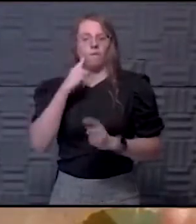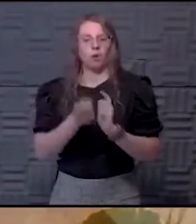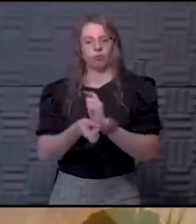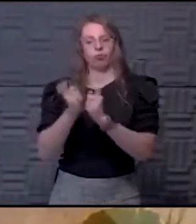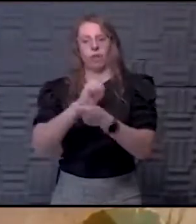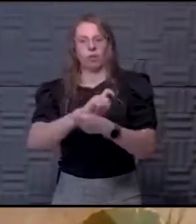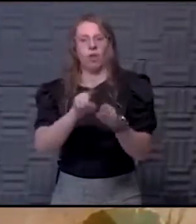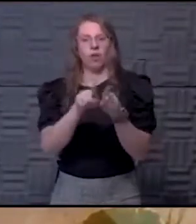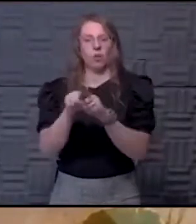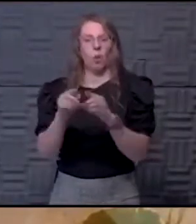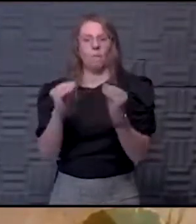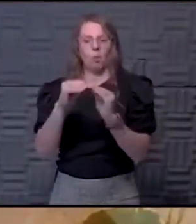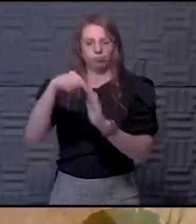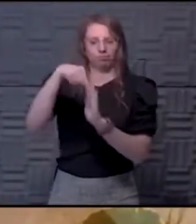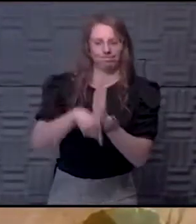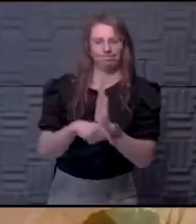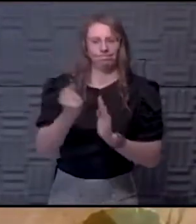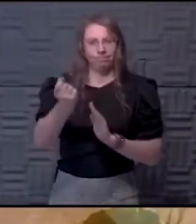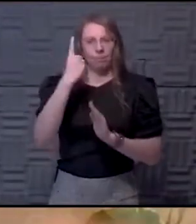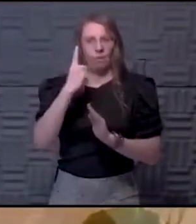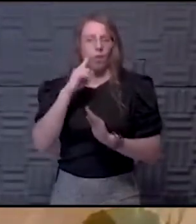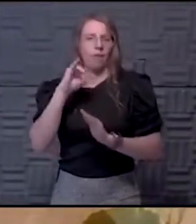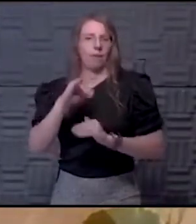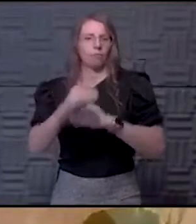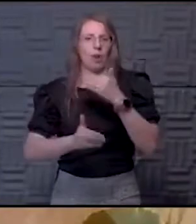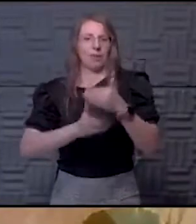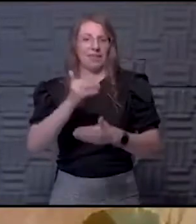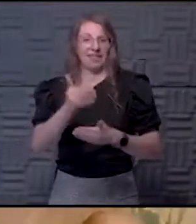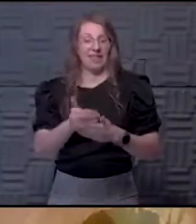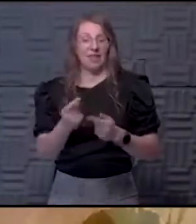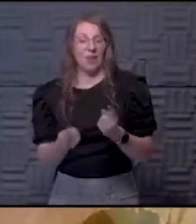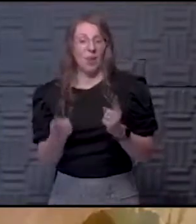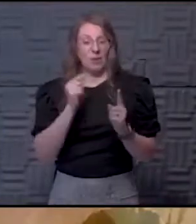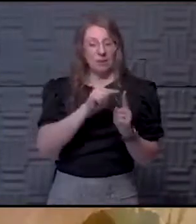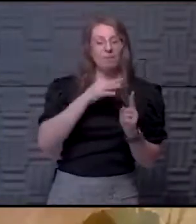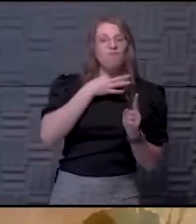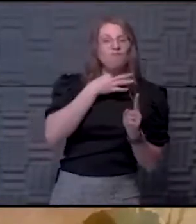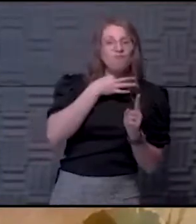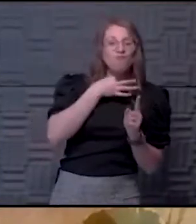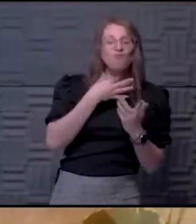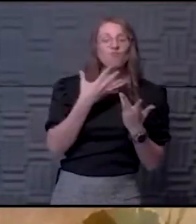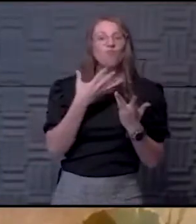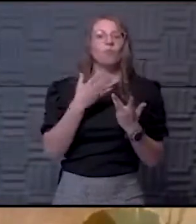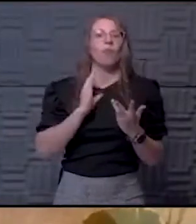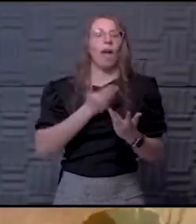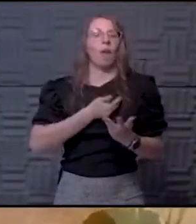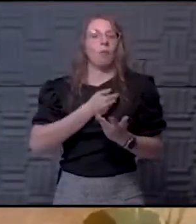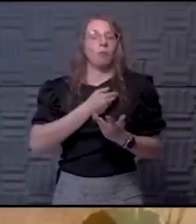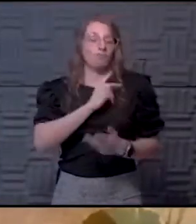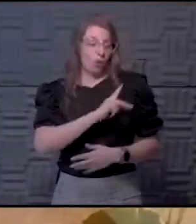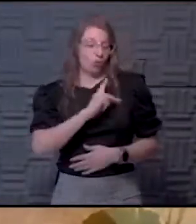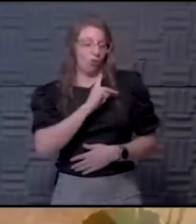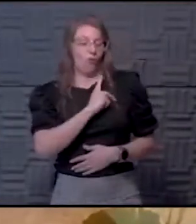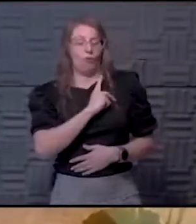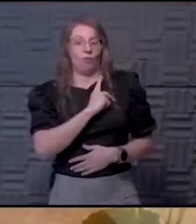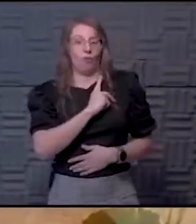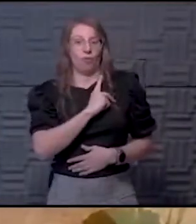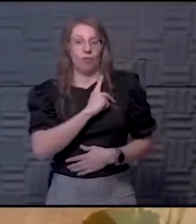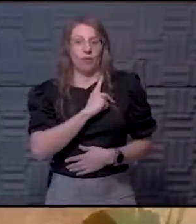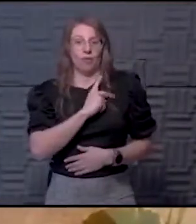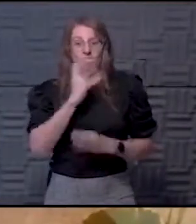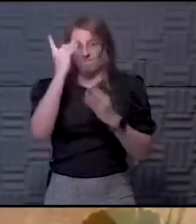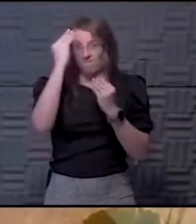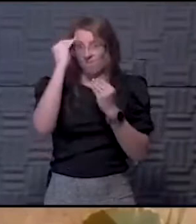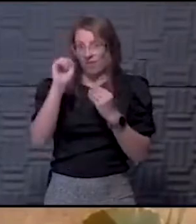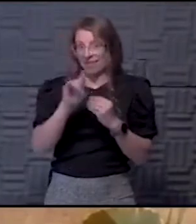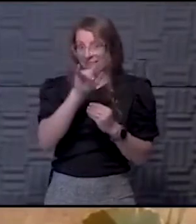robust understanding of what that process can be. So going back and being curious about what are our personal cognitive